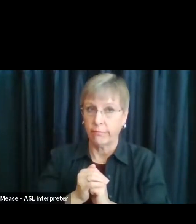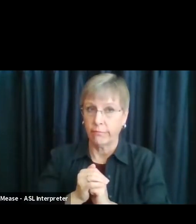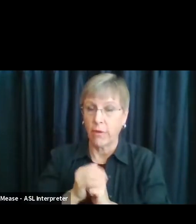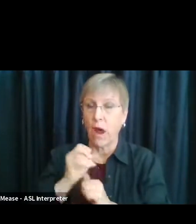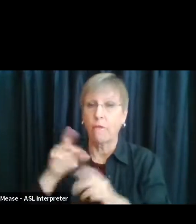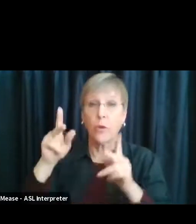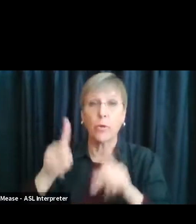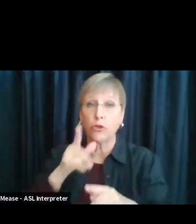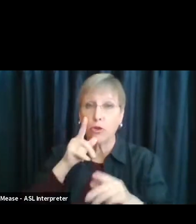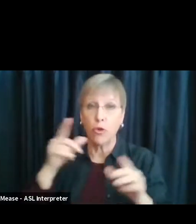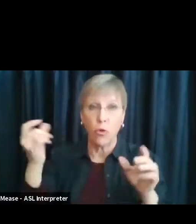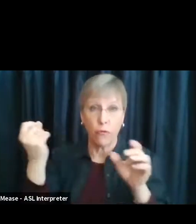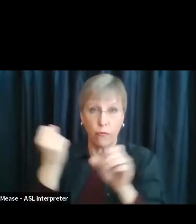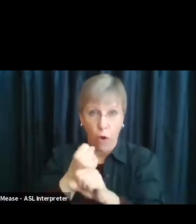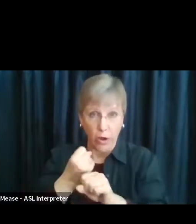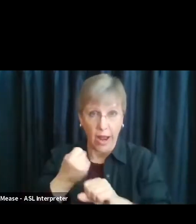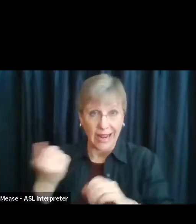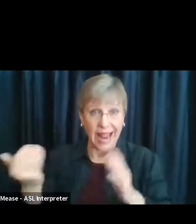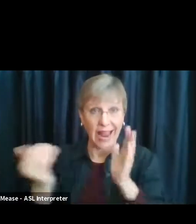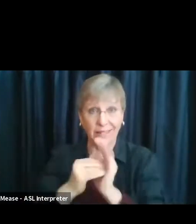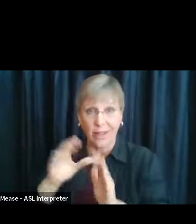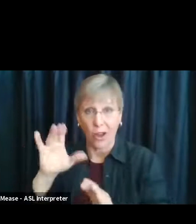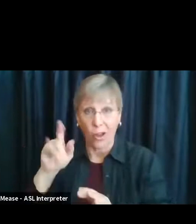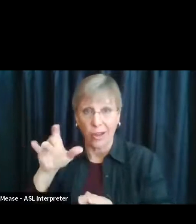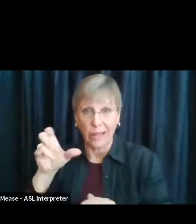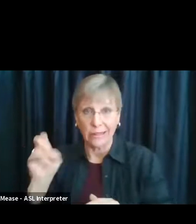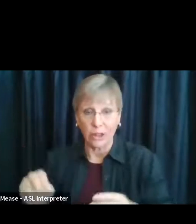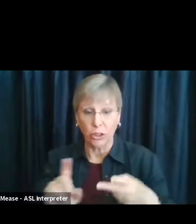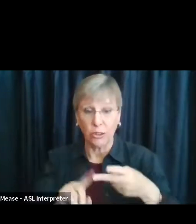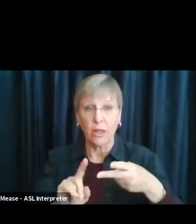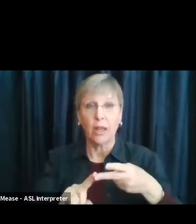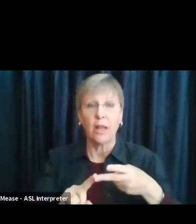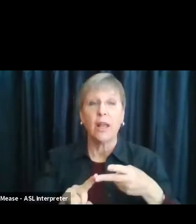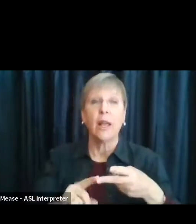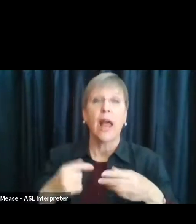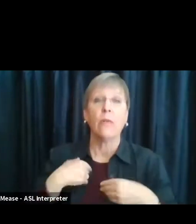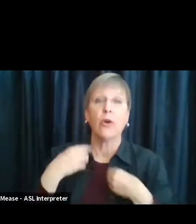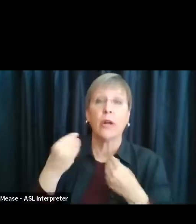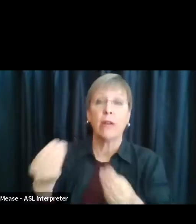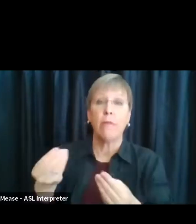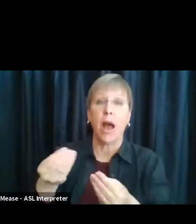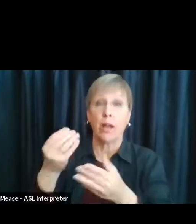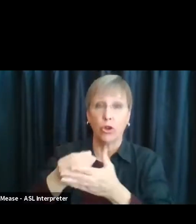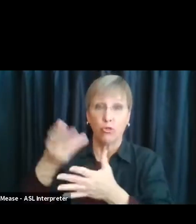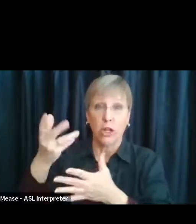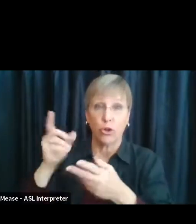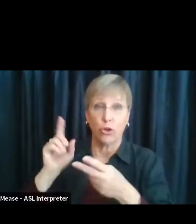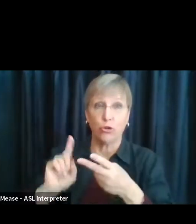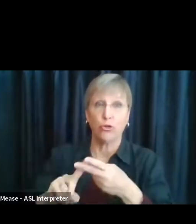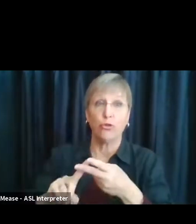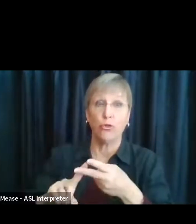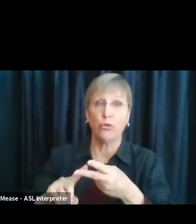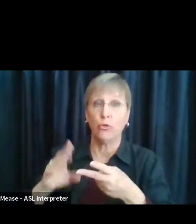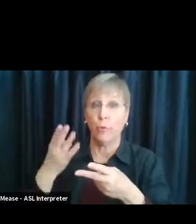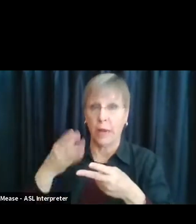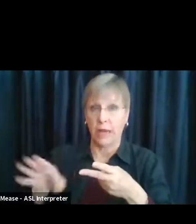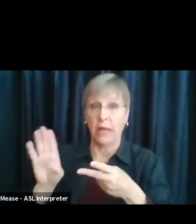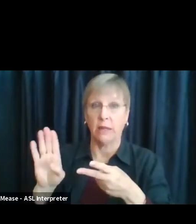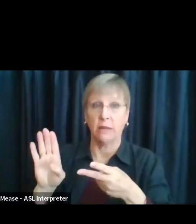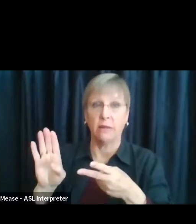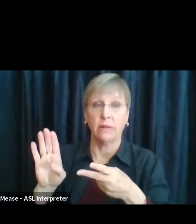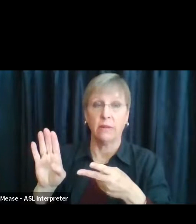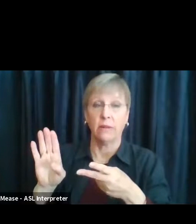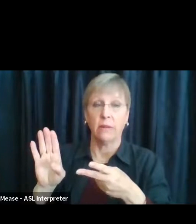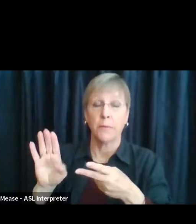who fought colonization. And we're going to give back the Abomey treasure to the Benin, to the